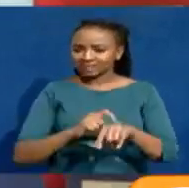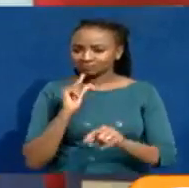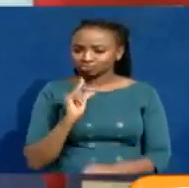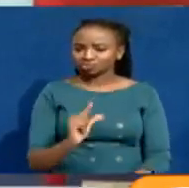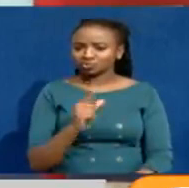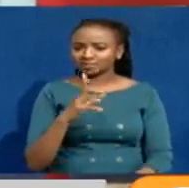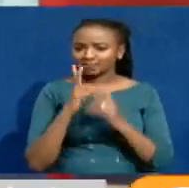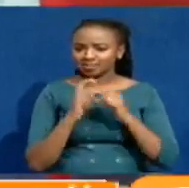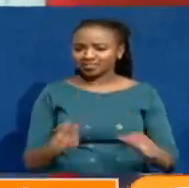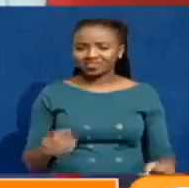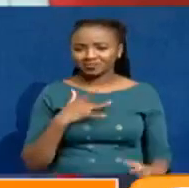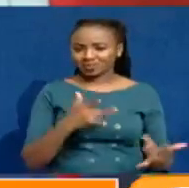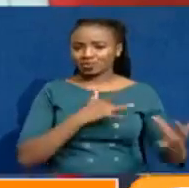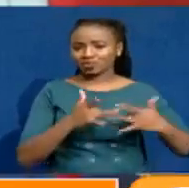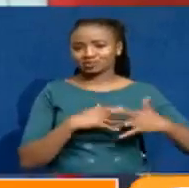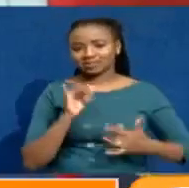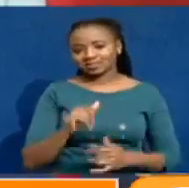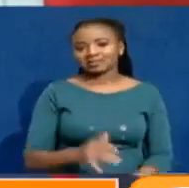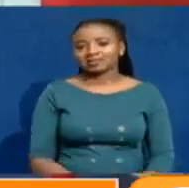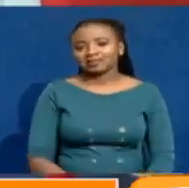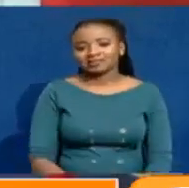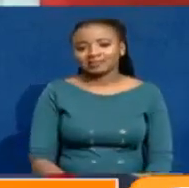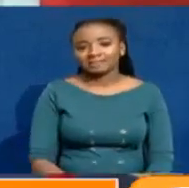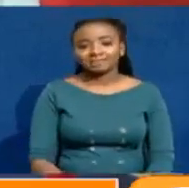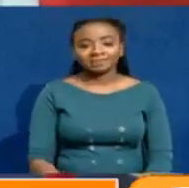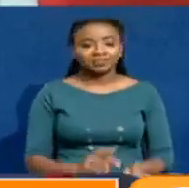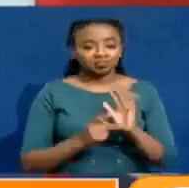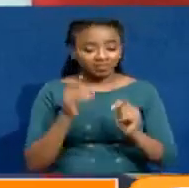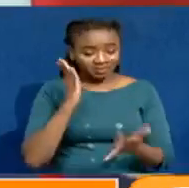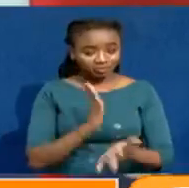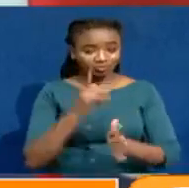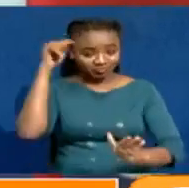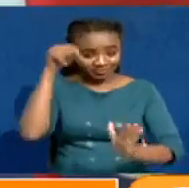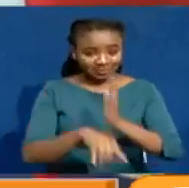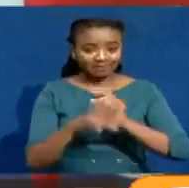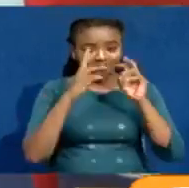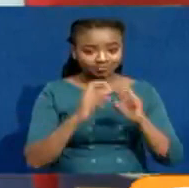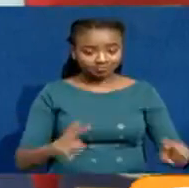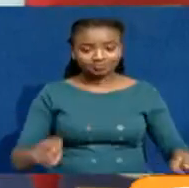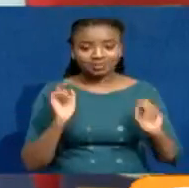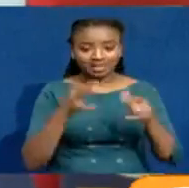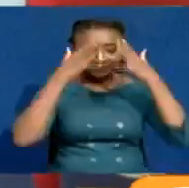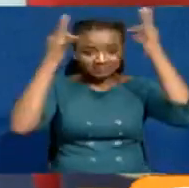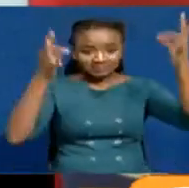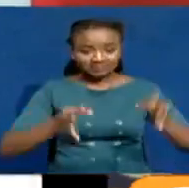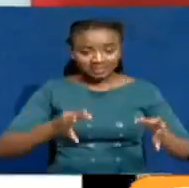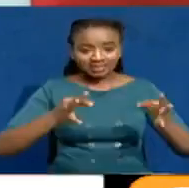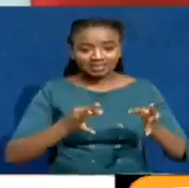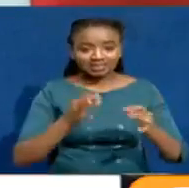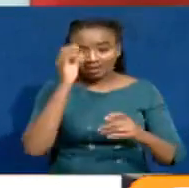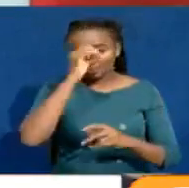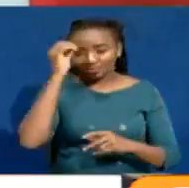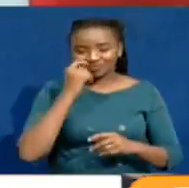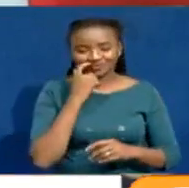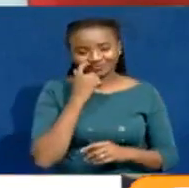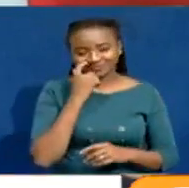have had to carry out this inspection, and whether then conclusively they can arrive at an